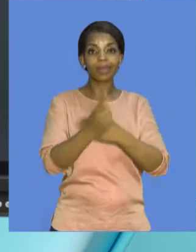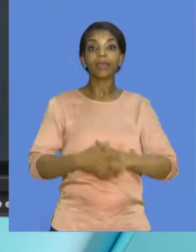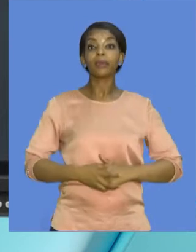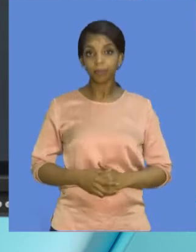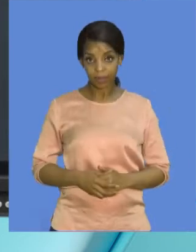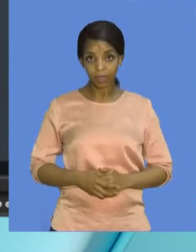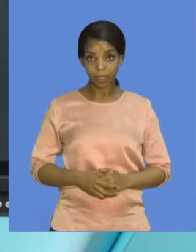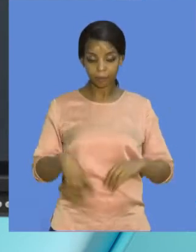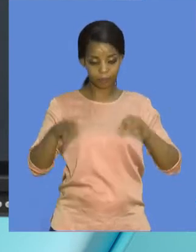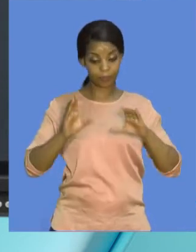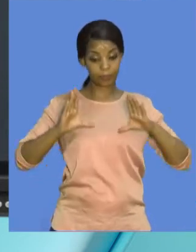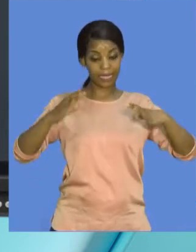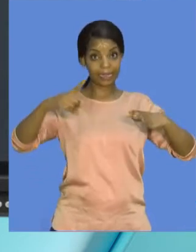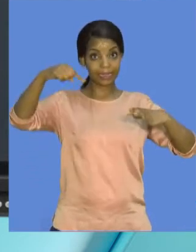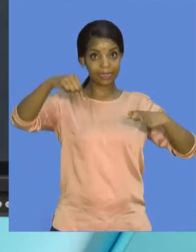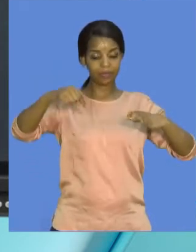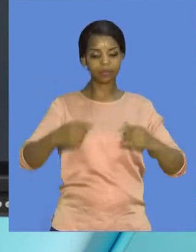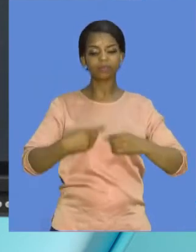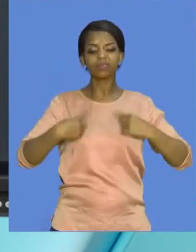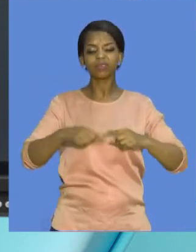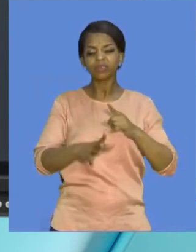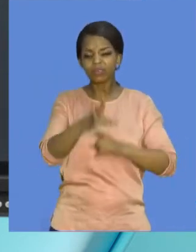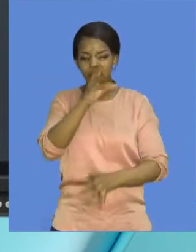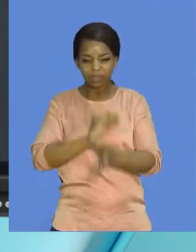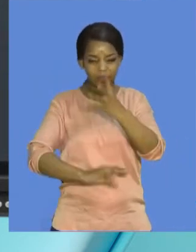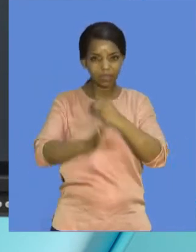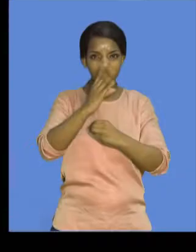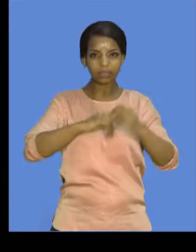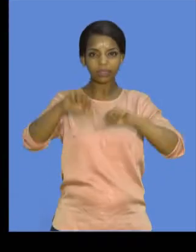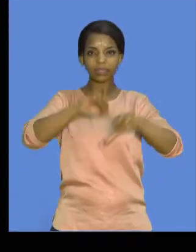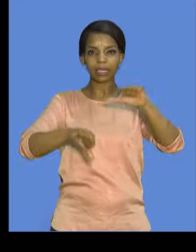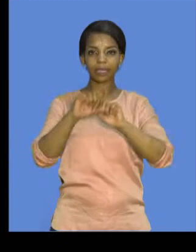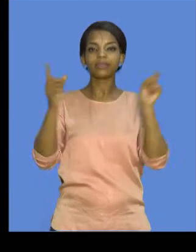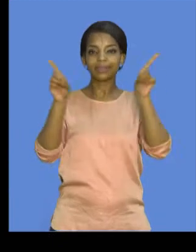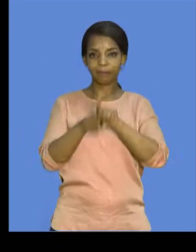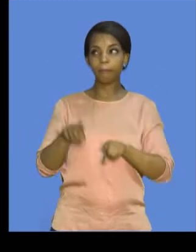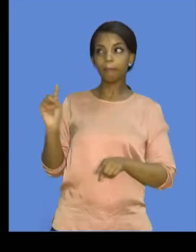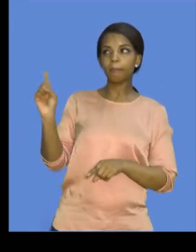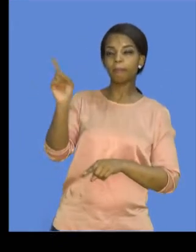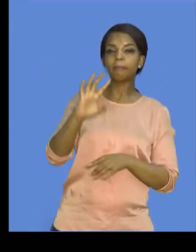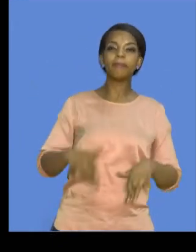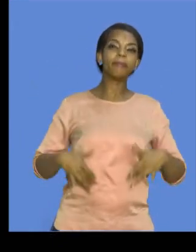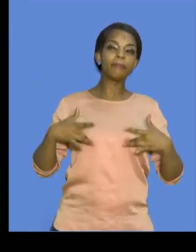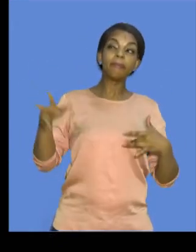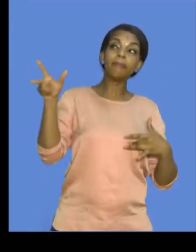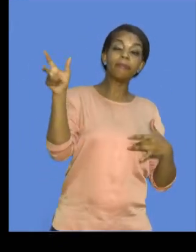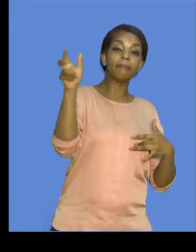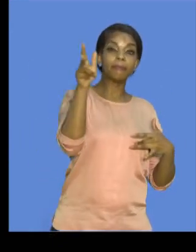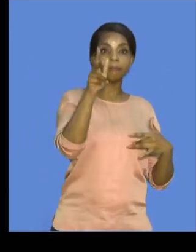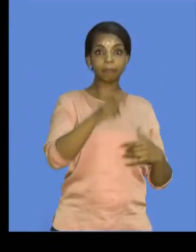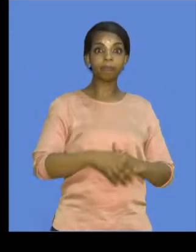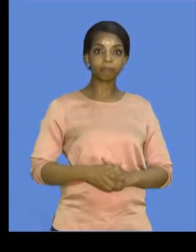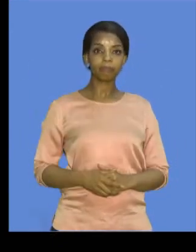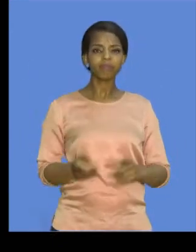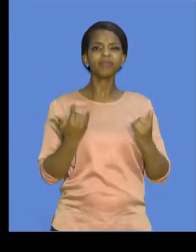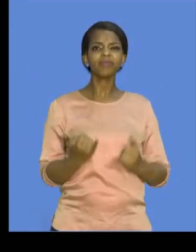do in class is actually very much alive around us, right? So let's look at the concept map or the mind map in as far as